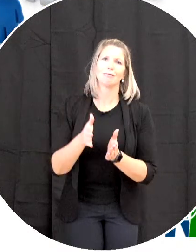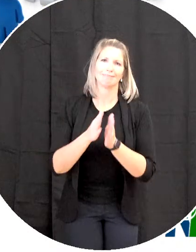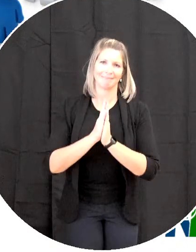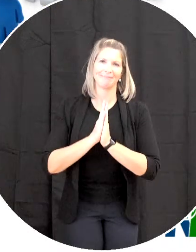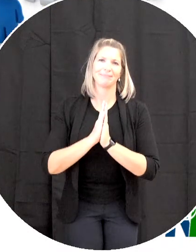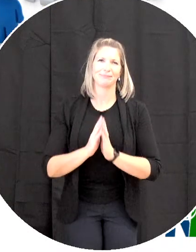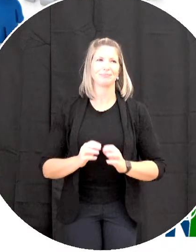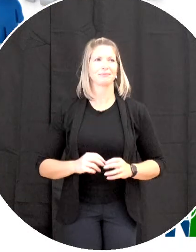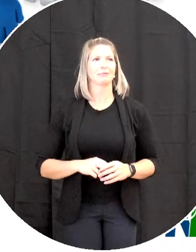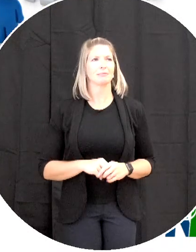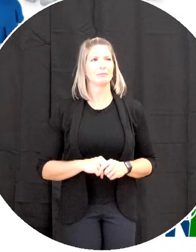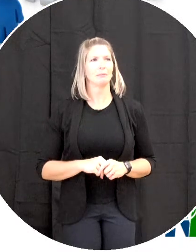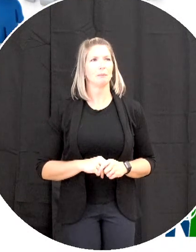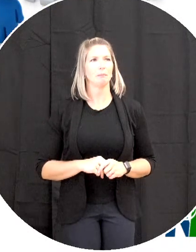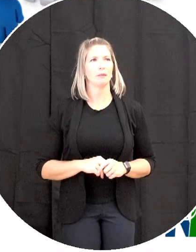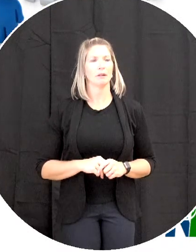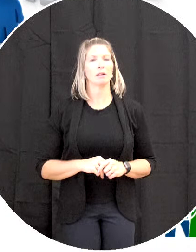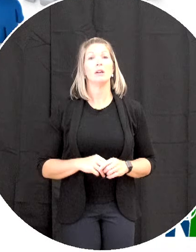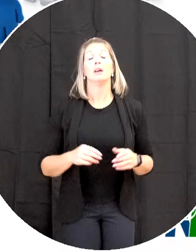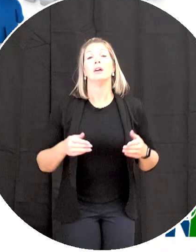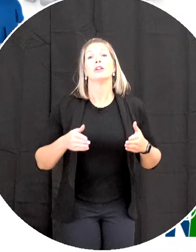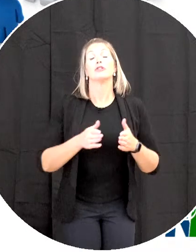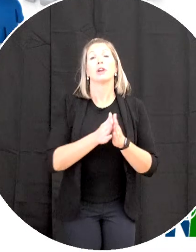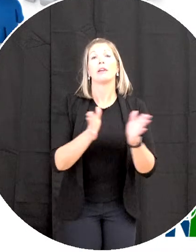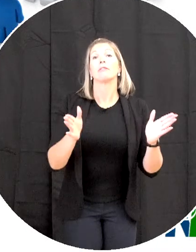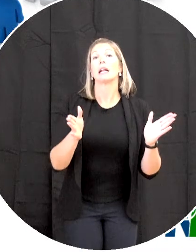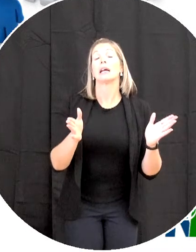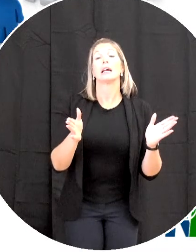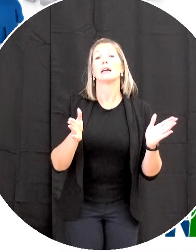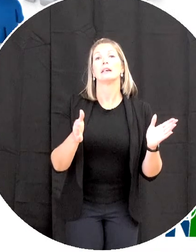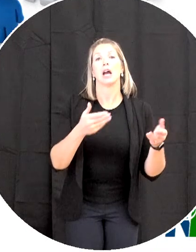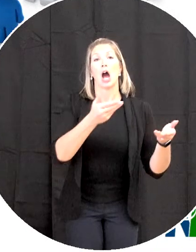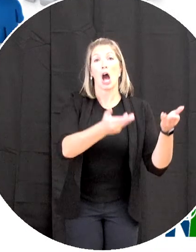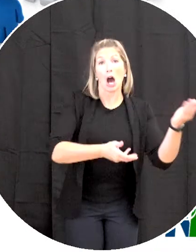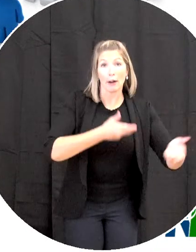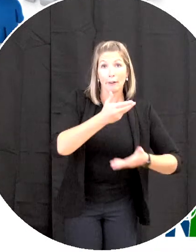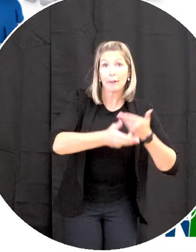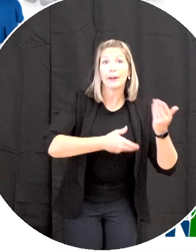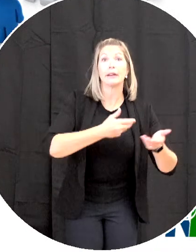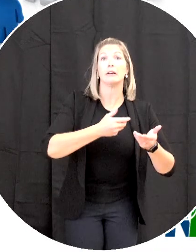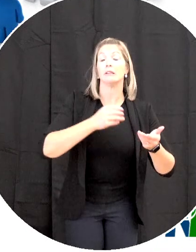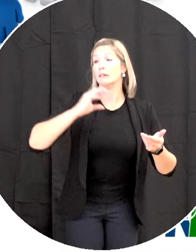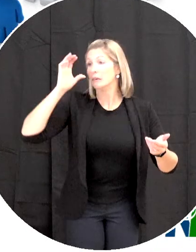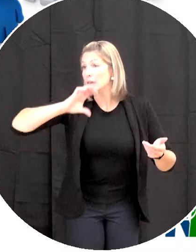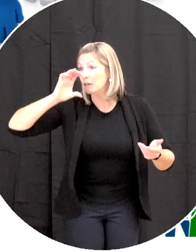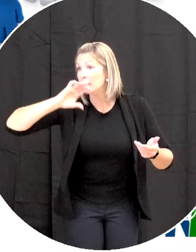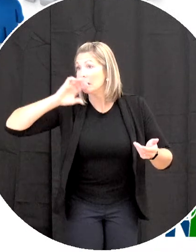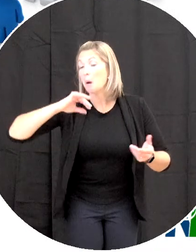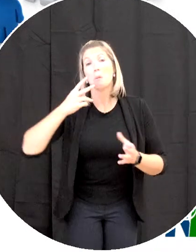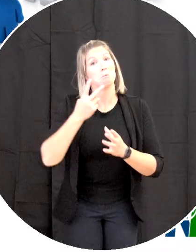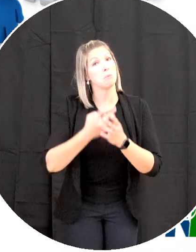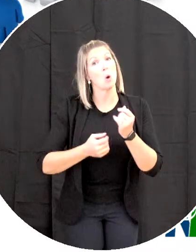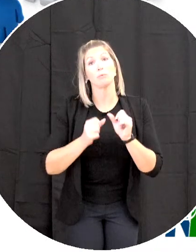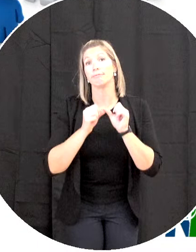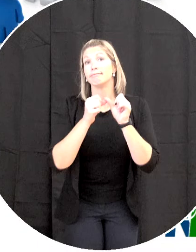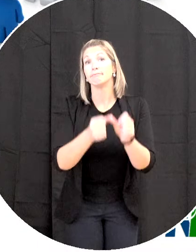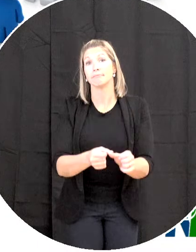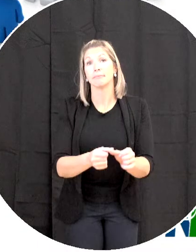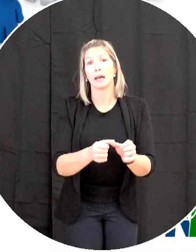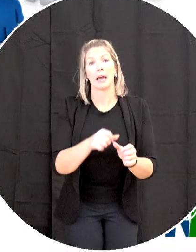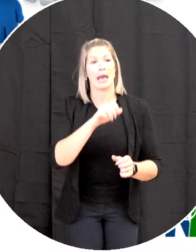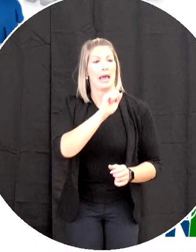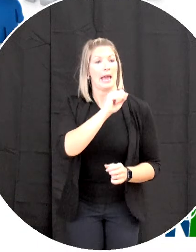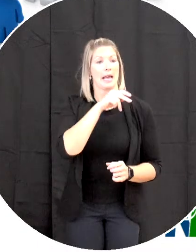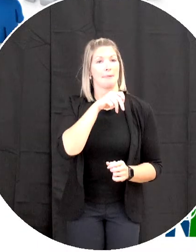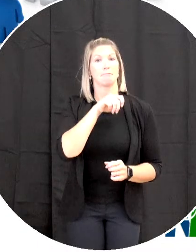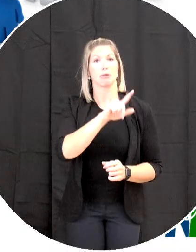In recruitment and hiring overall, the district's employment recruitment efforts continue. Since April 24th of this